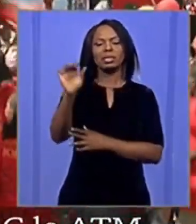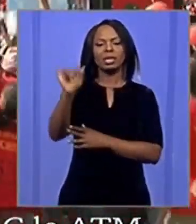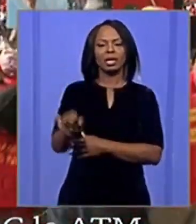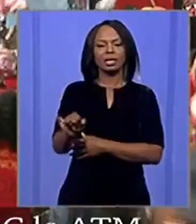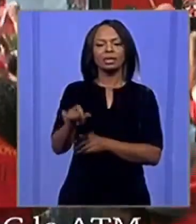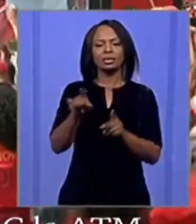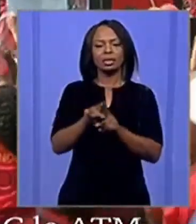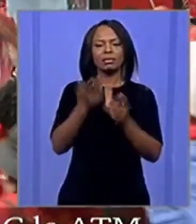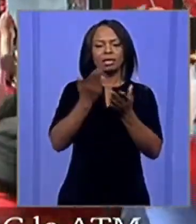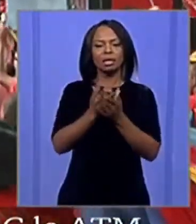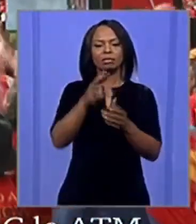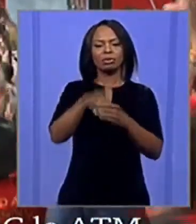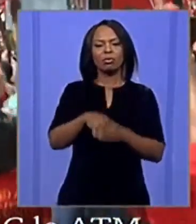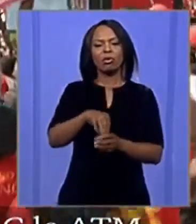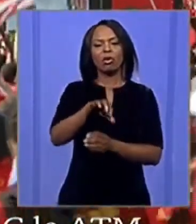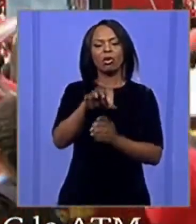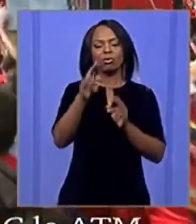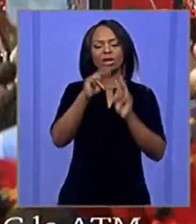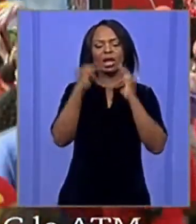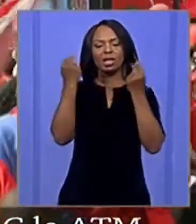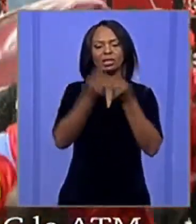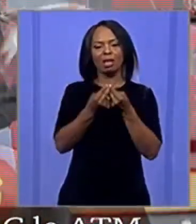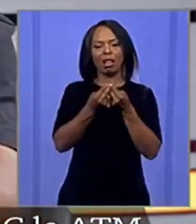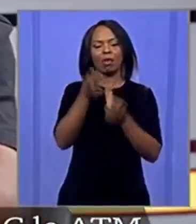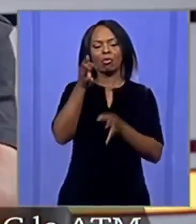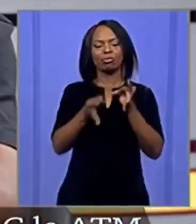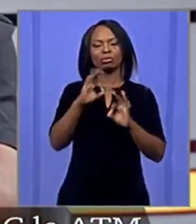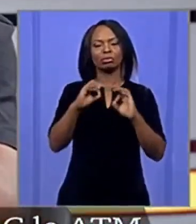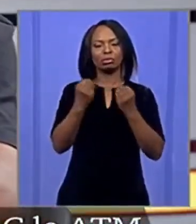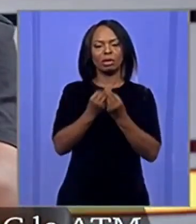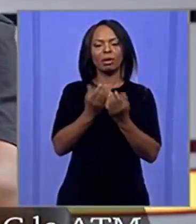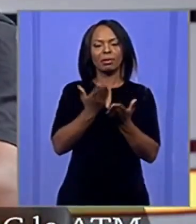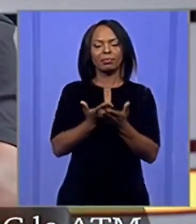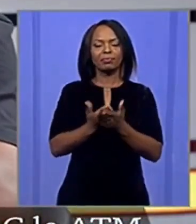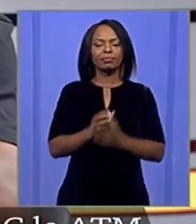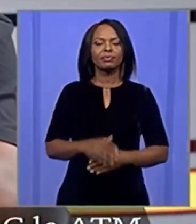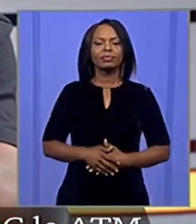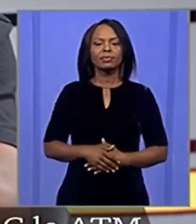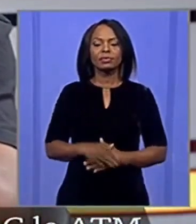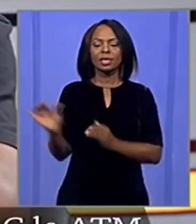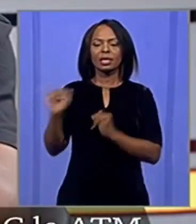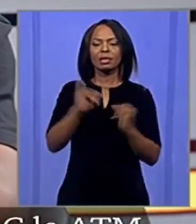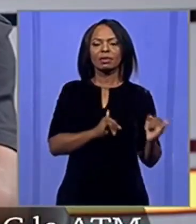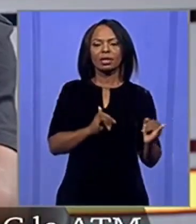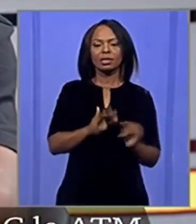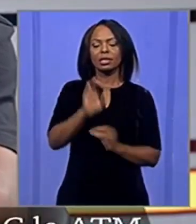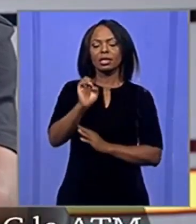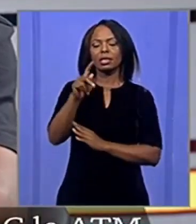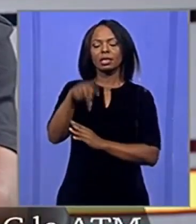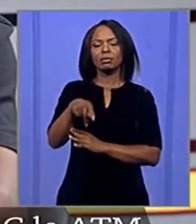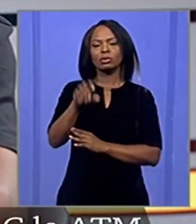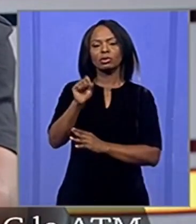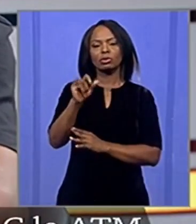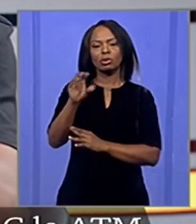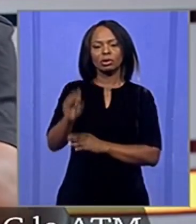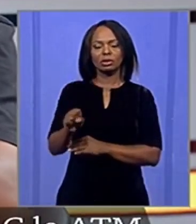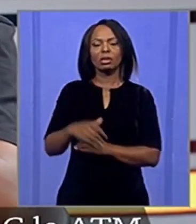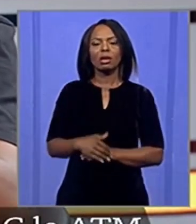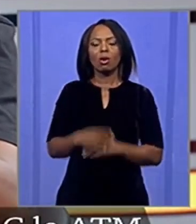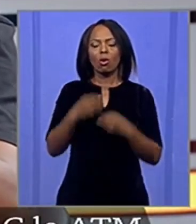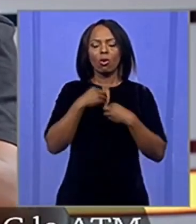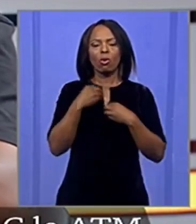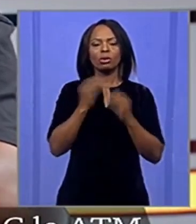kganetso la semmuso mo nageng. Internal polling, including Ipsos, because we also invite Ipsos to our own meetings,